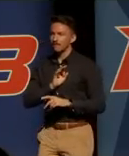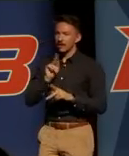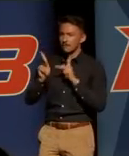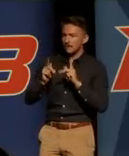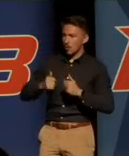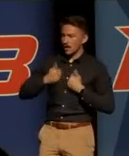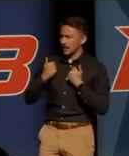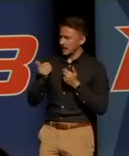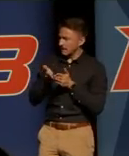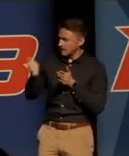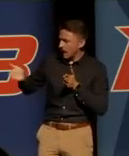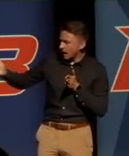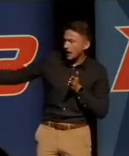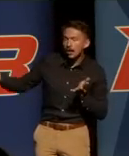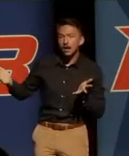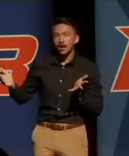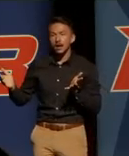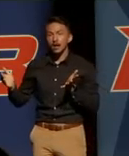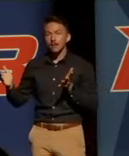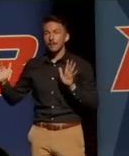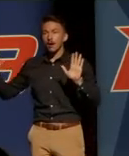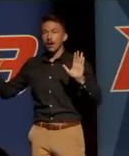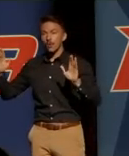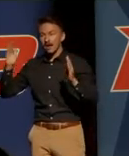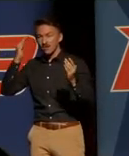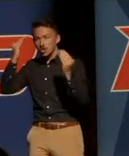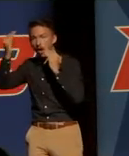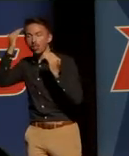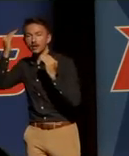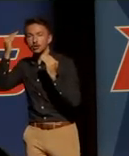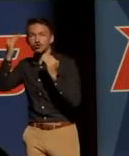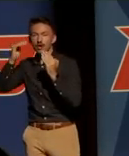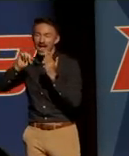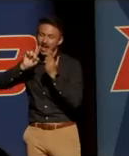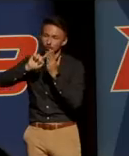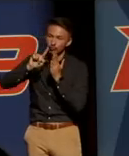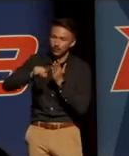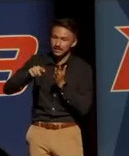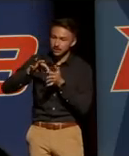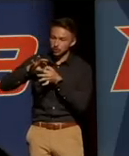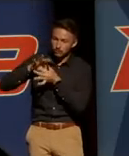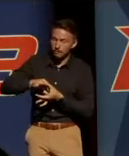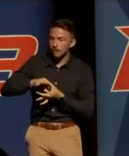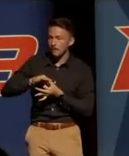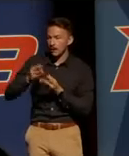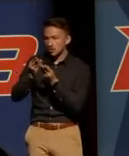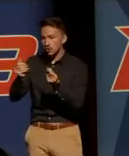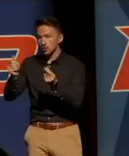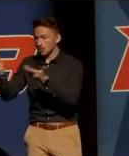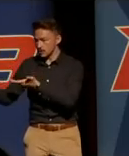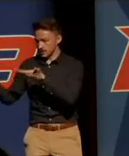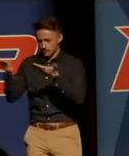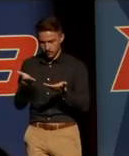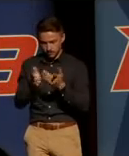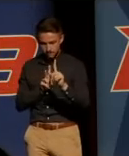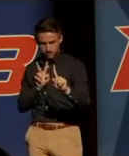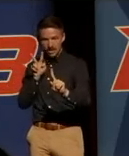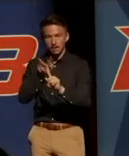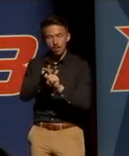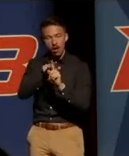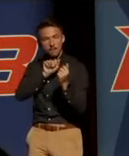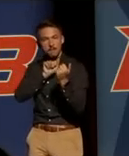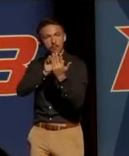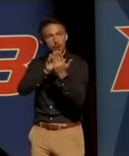and they bring knowledge and research-based solutions to dealing with and